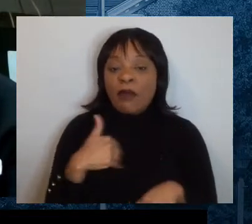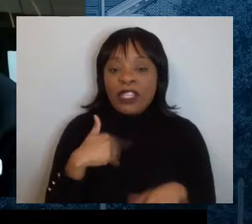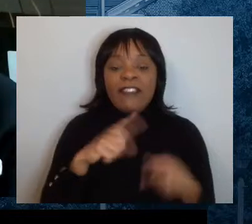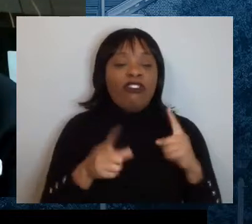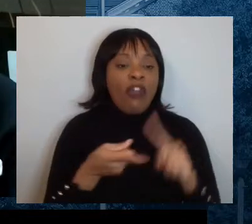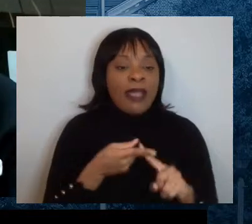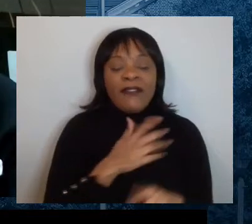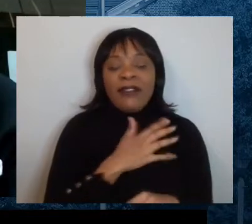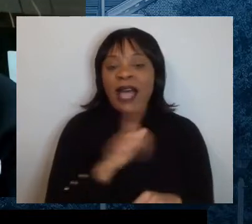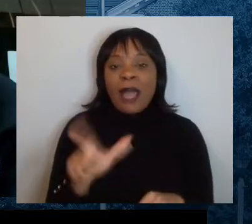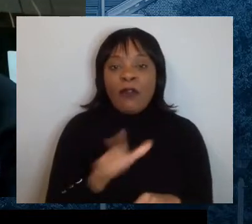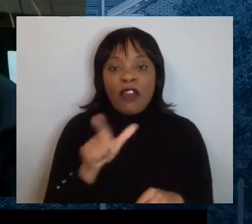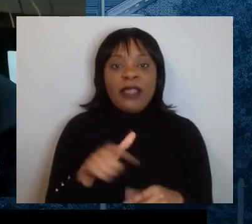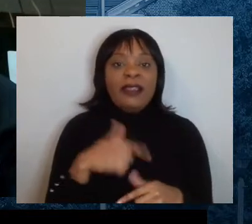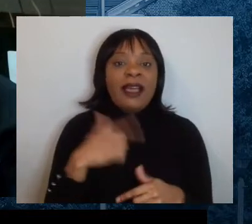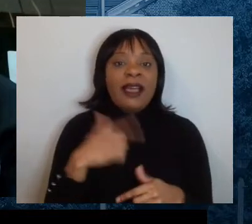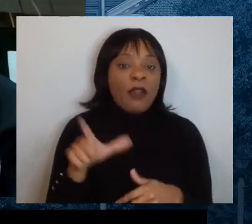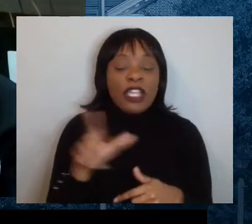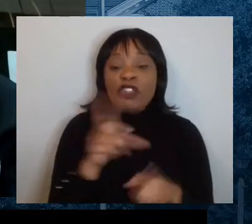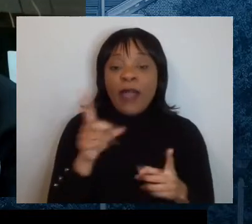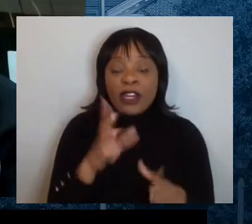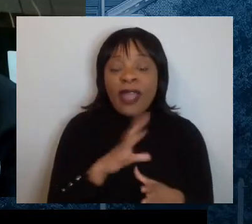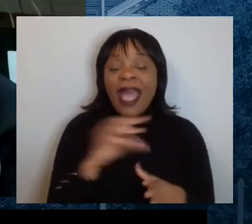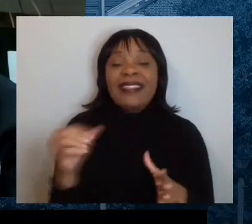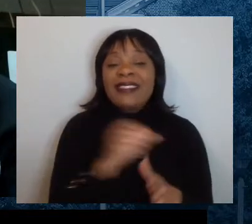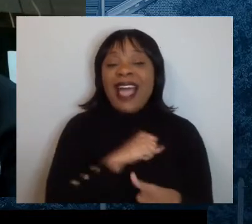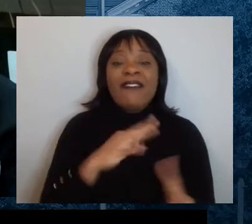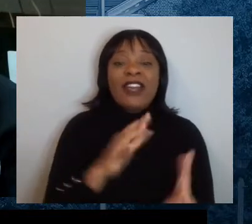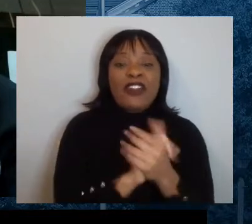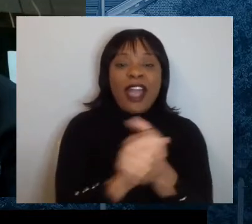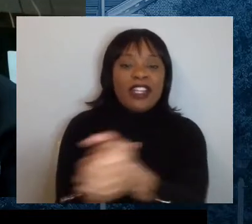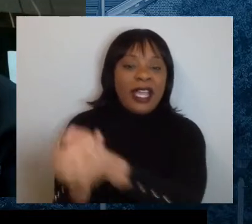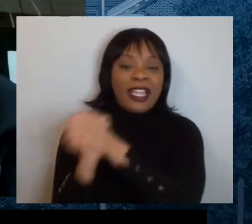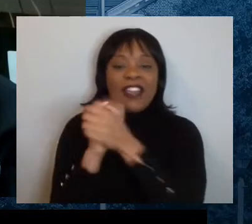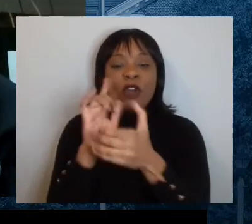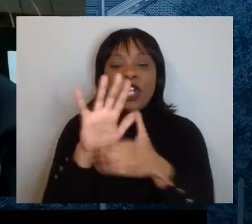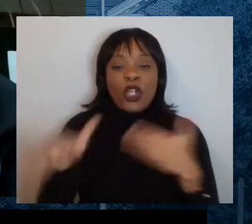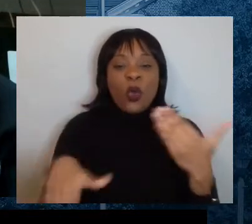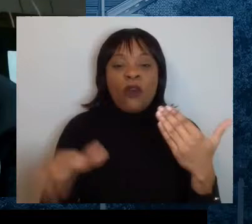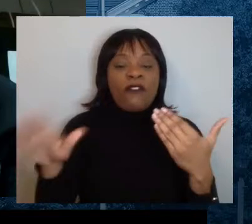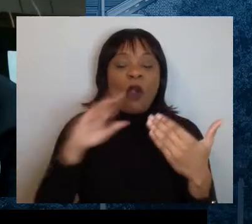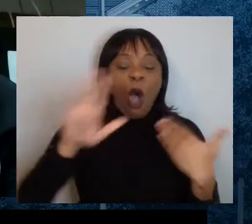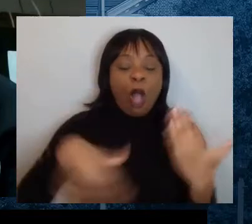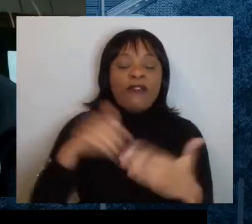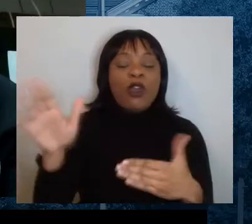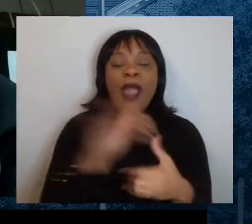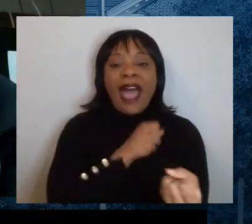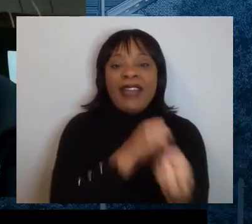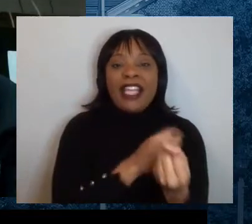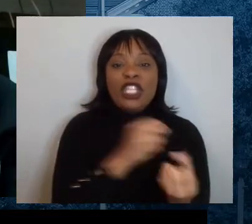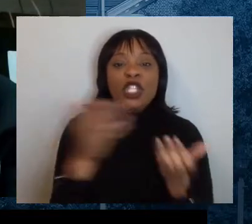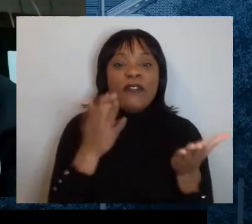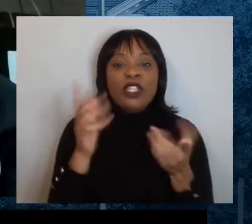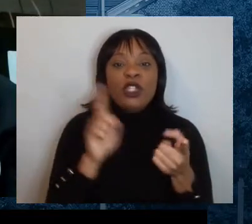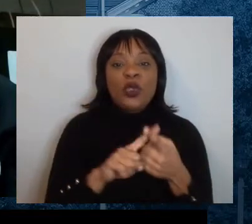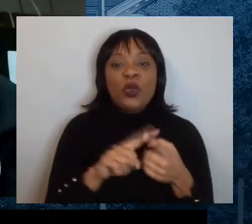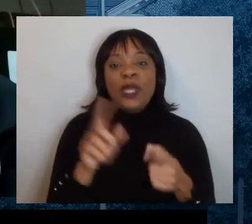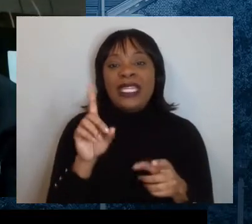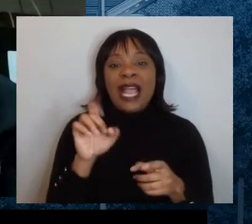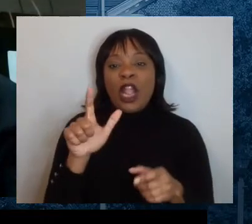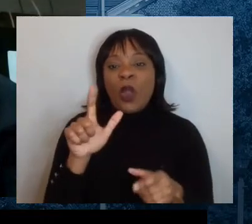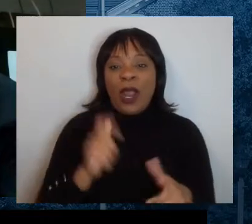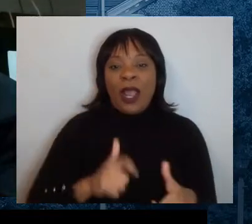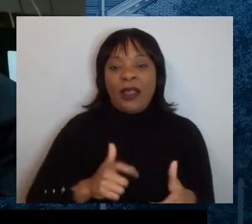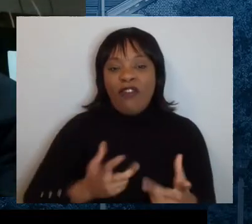library directors, and staff. Congratulations for your advocacy and service to Delawareans. Look where it got us. Yay!